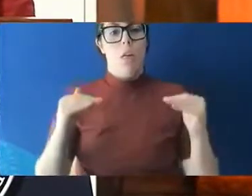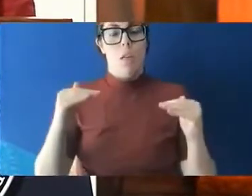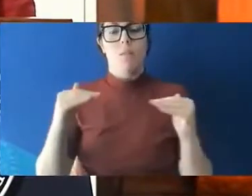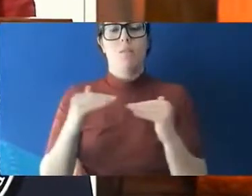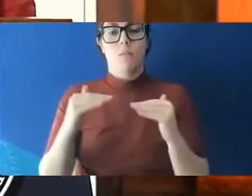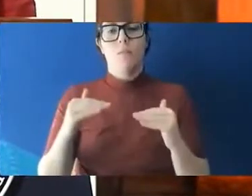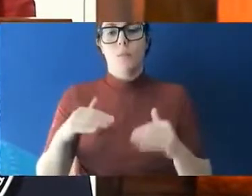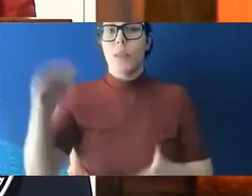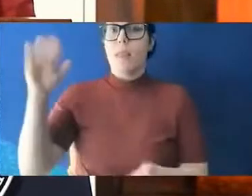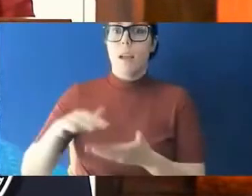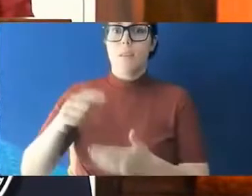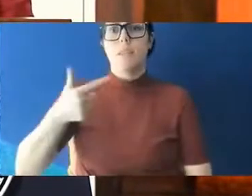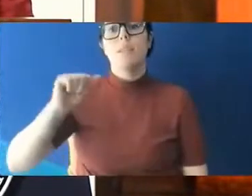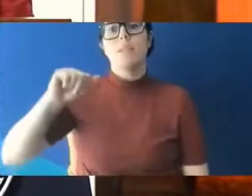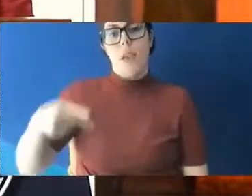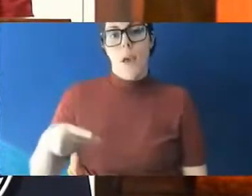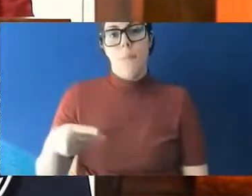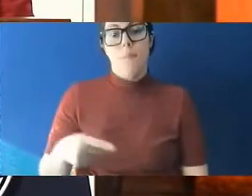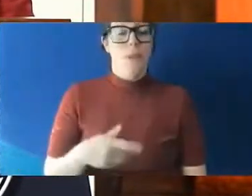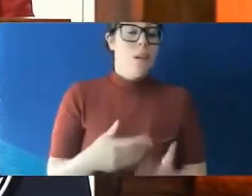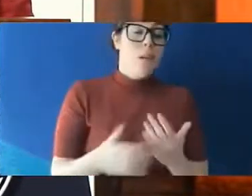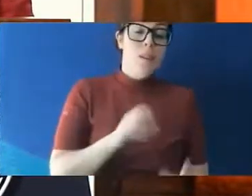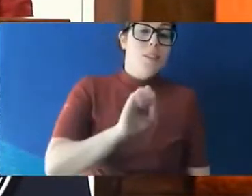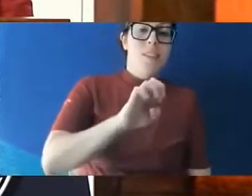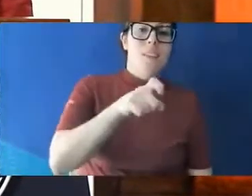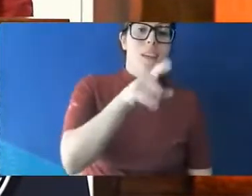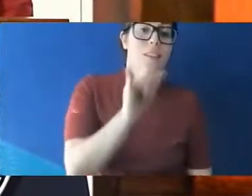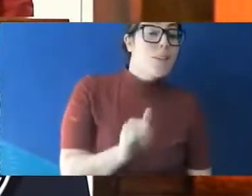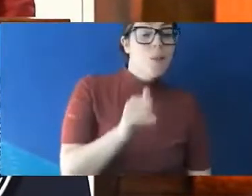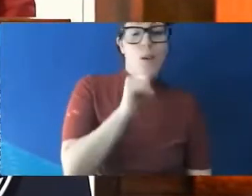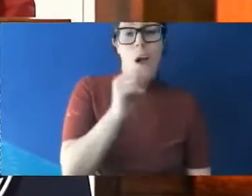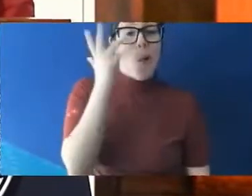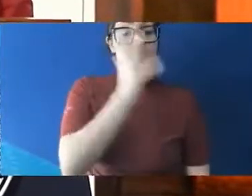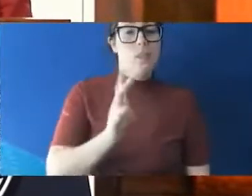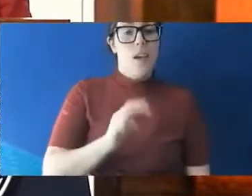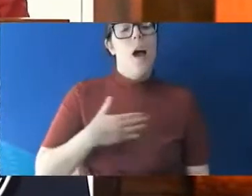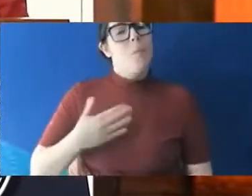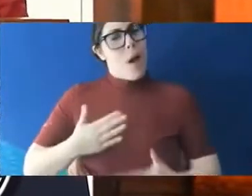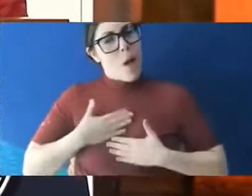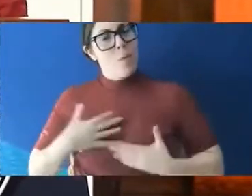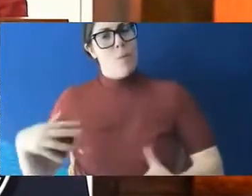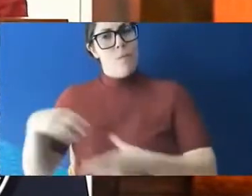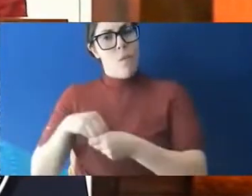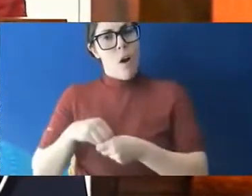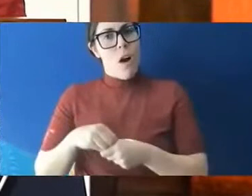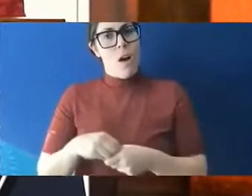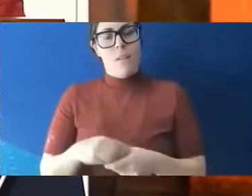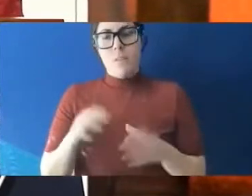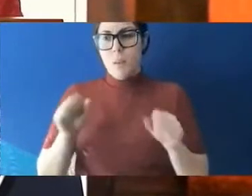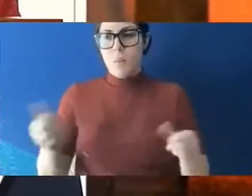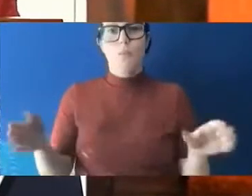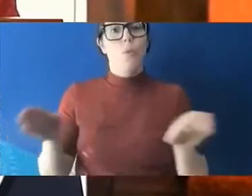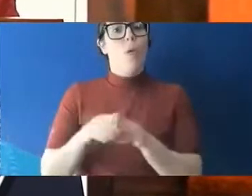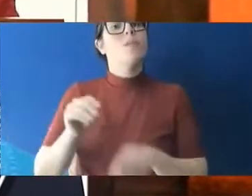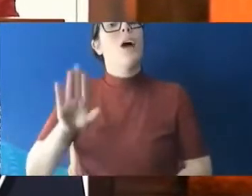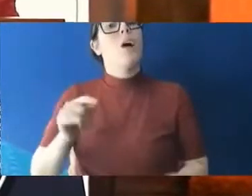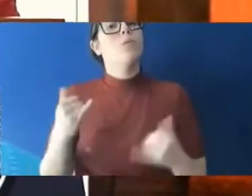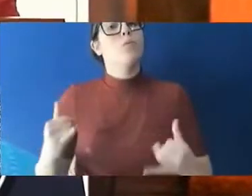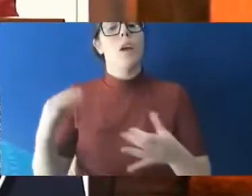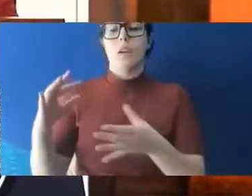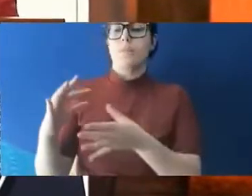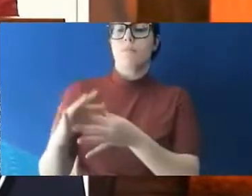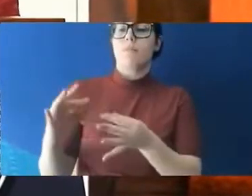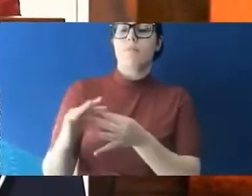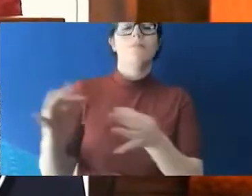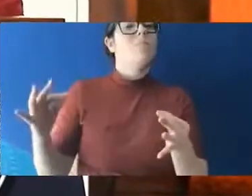wealth gap. Sexy or not, I'm glad to have the opportunity to close out this forum with a few